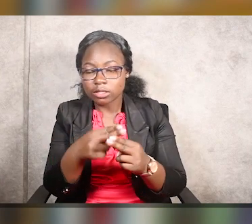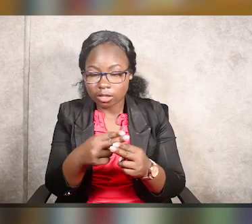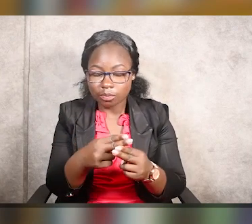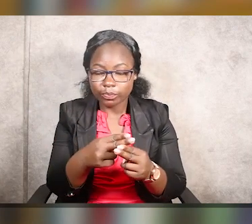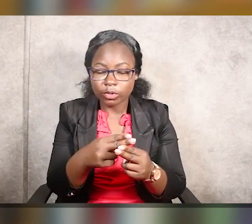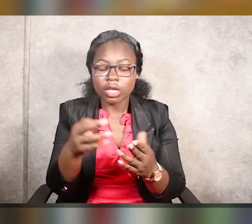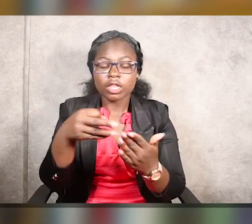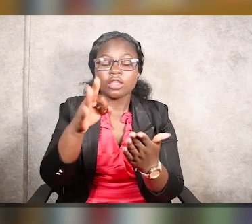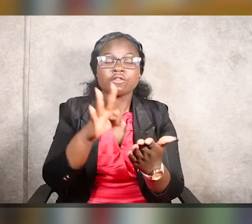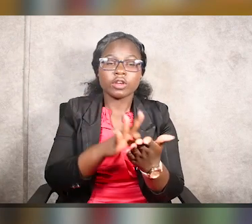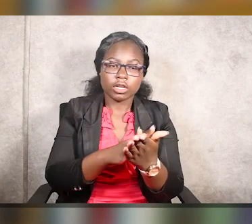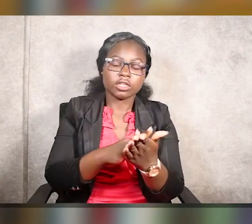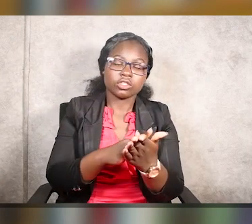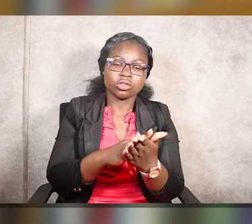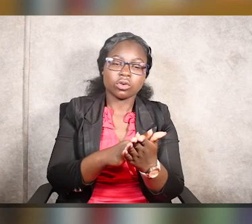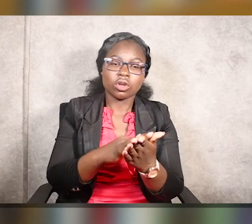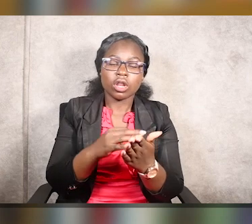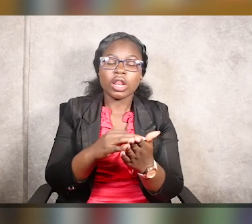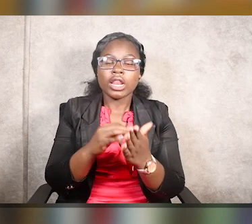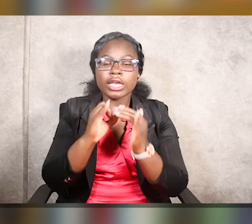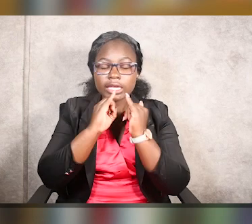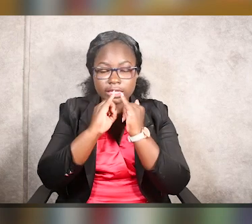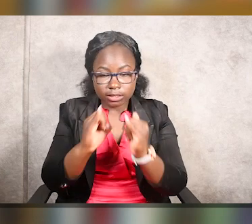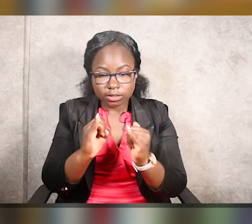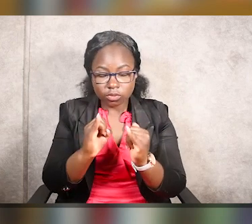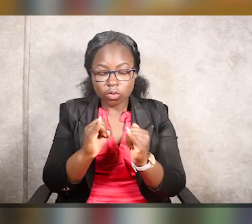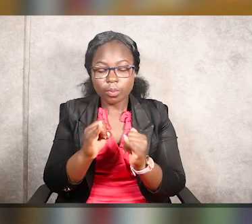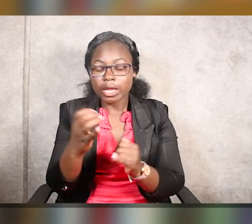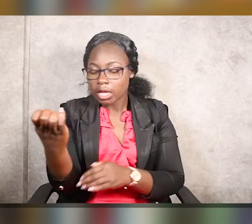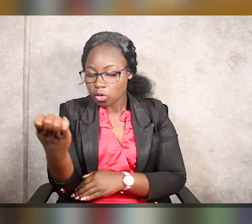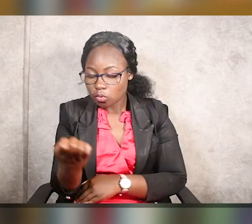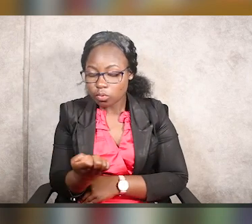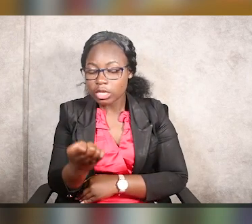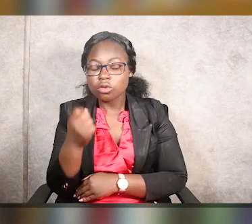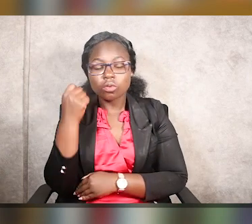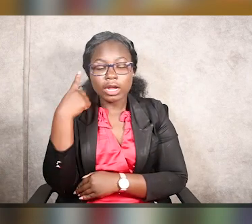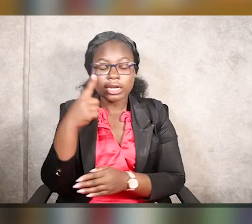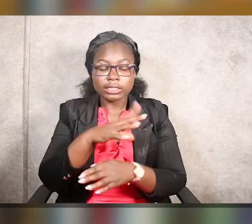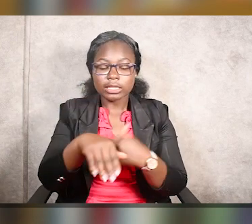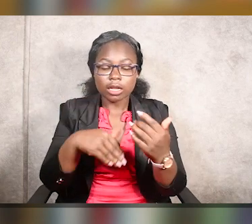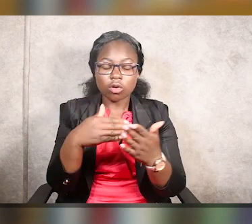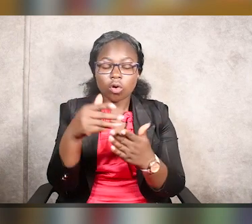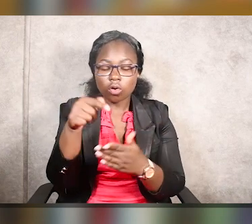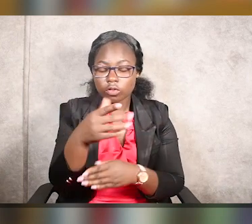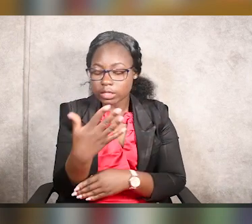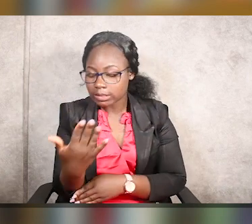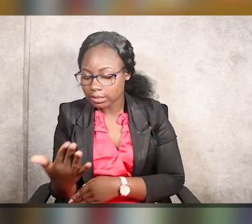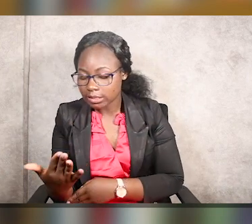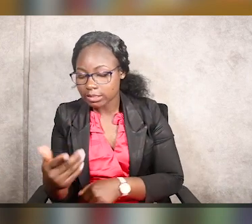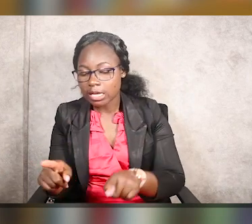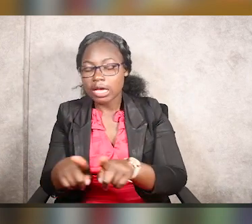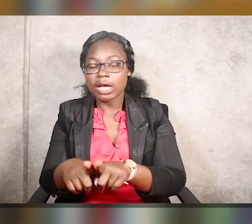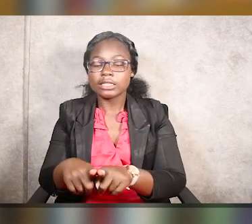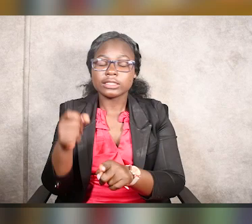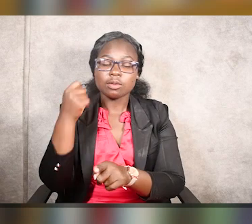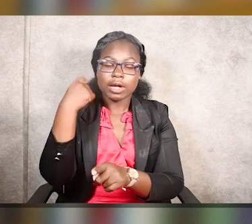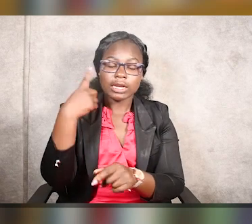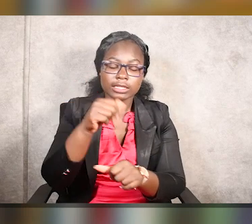financial instrument. So we need to understand all these things and also understand